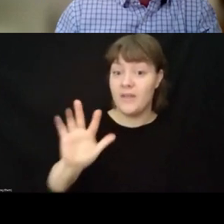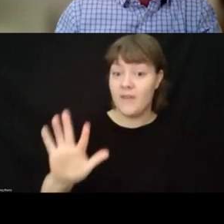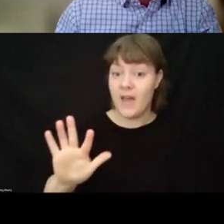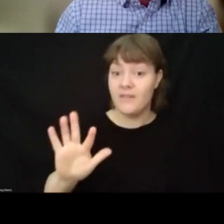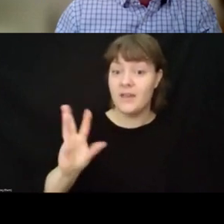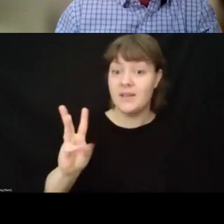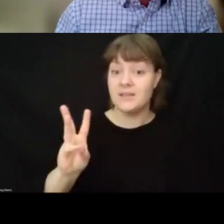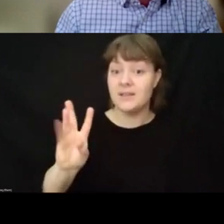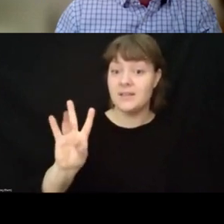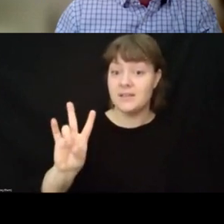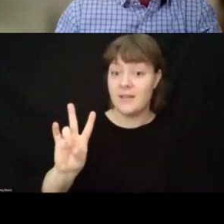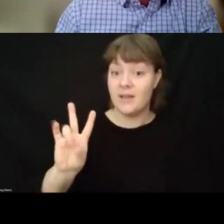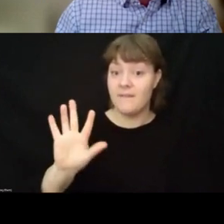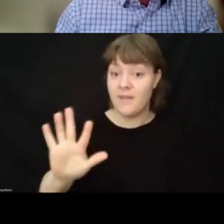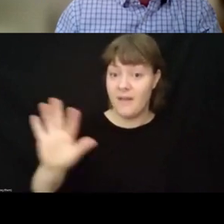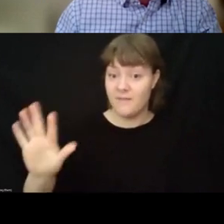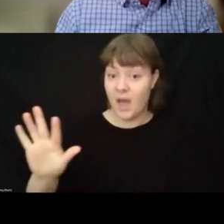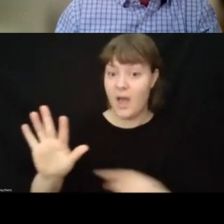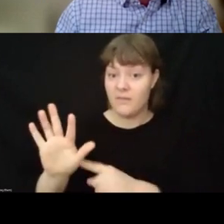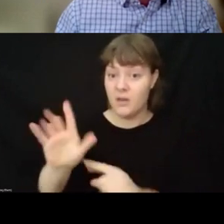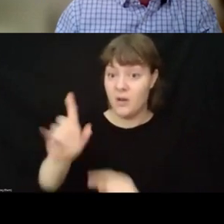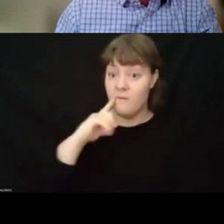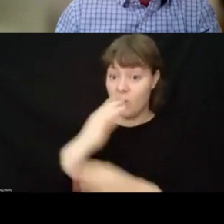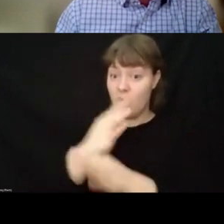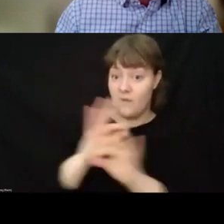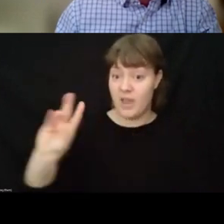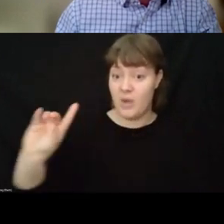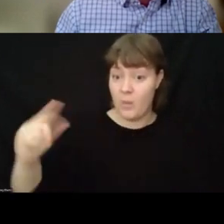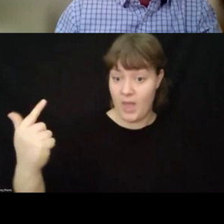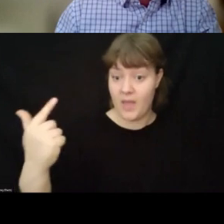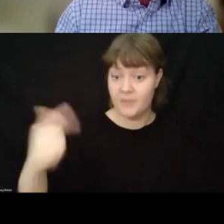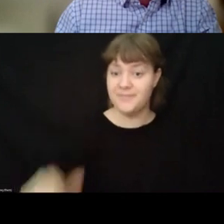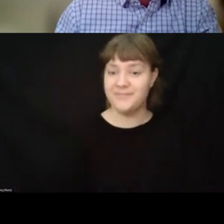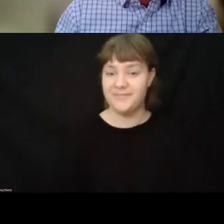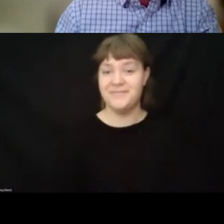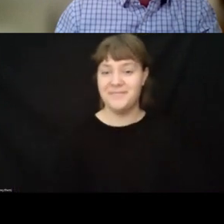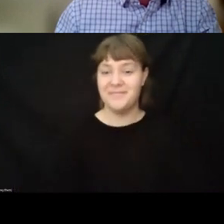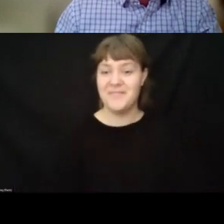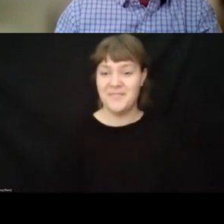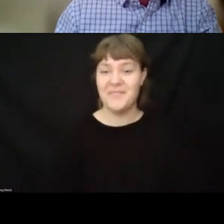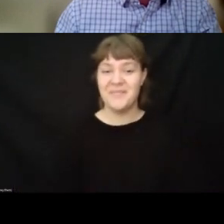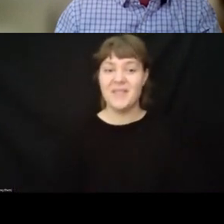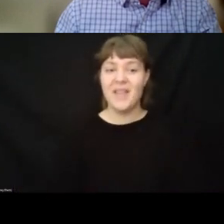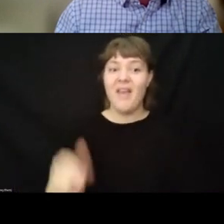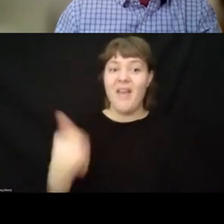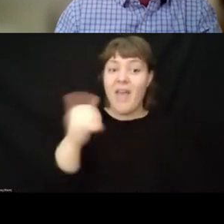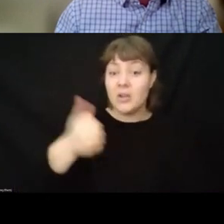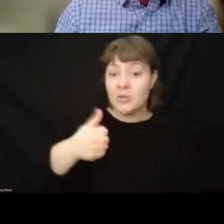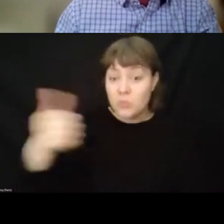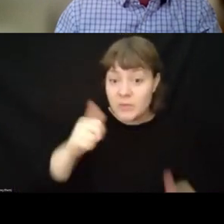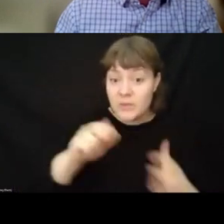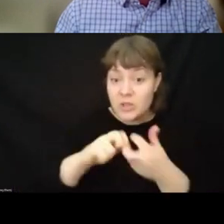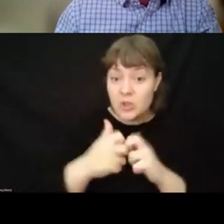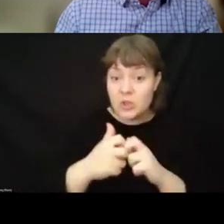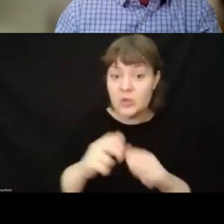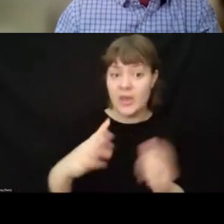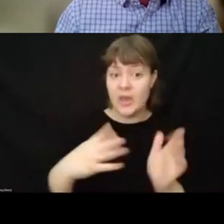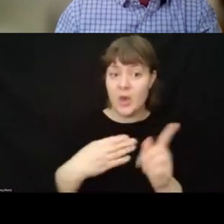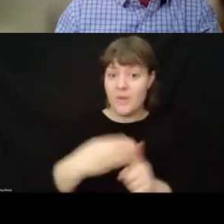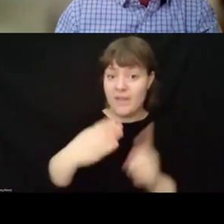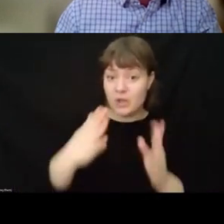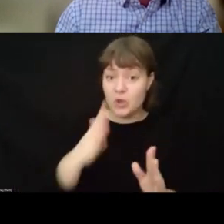335-6755. And as far as any transportation issues, if professionals would like to reach out to me, because it is